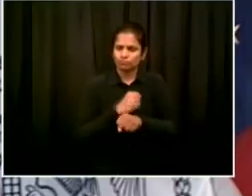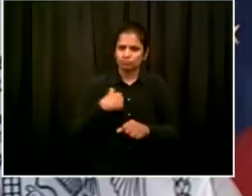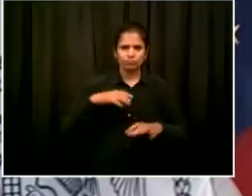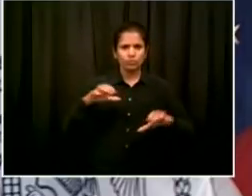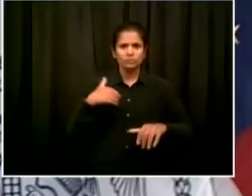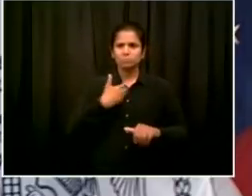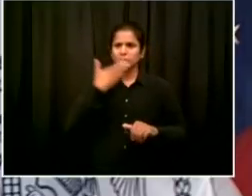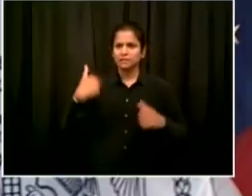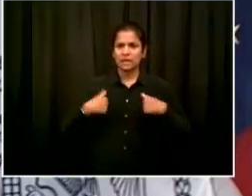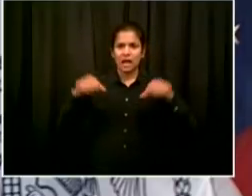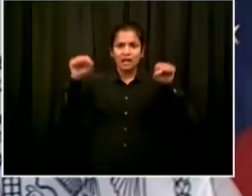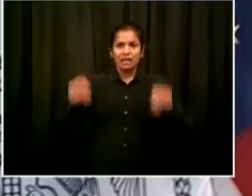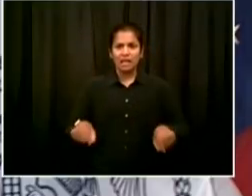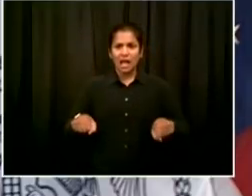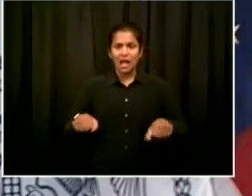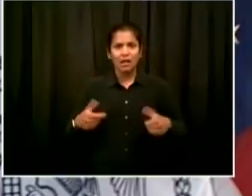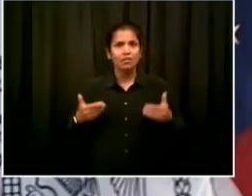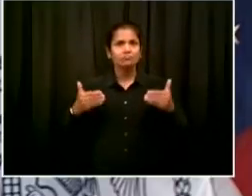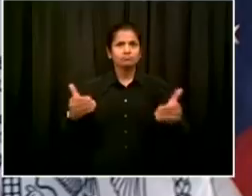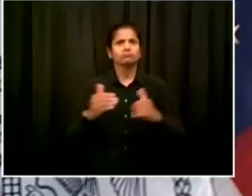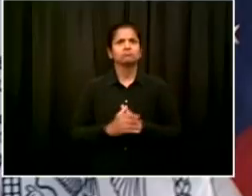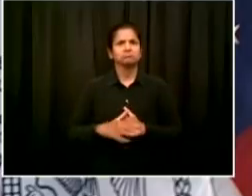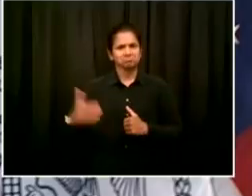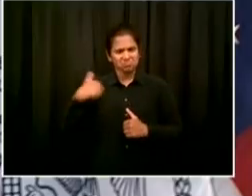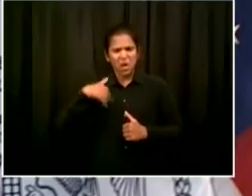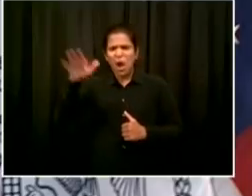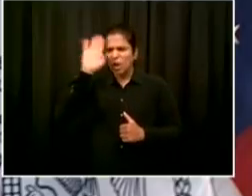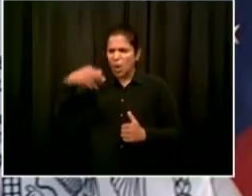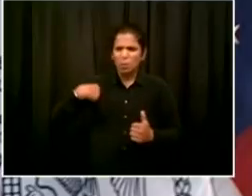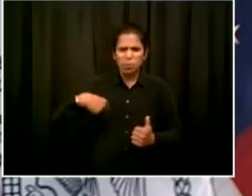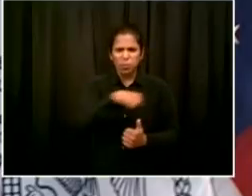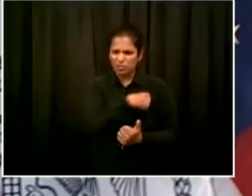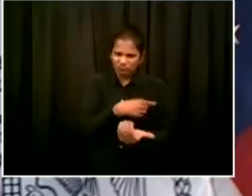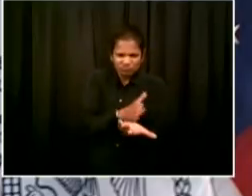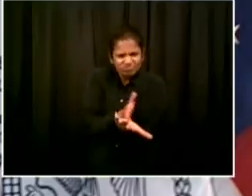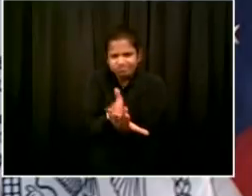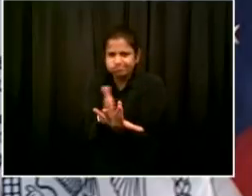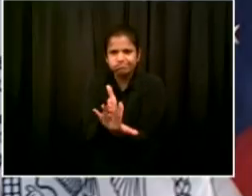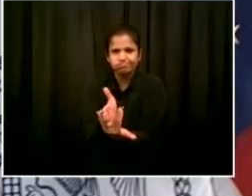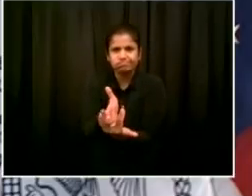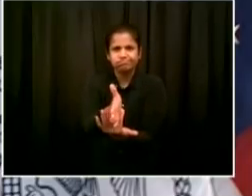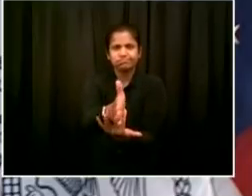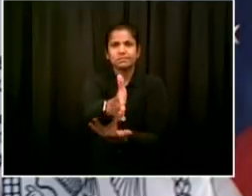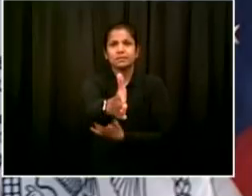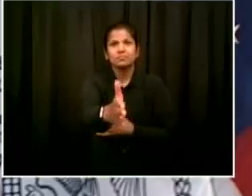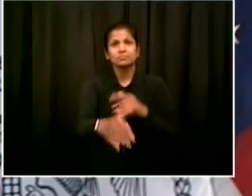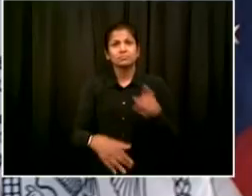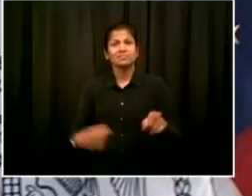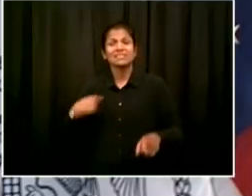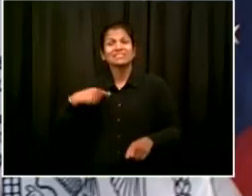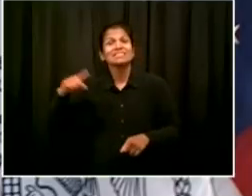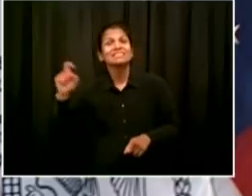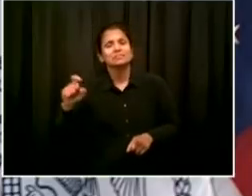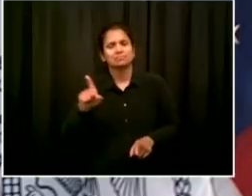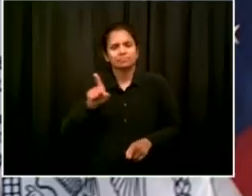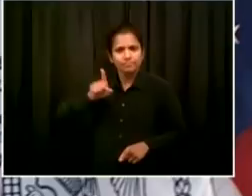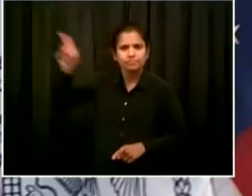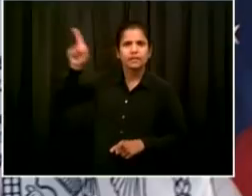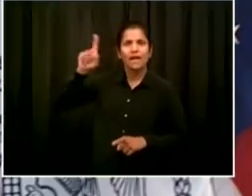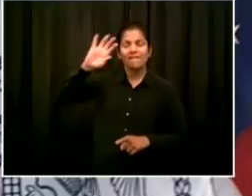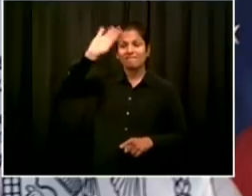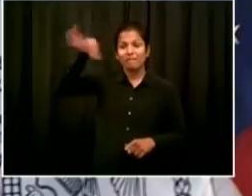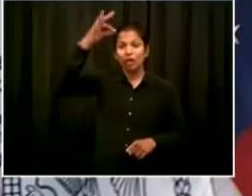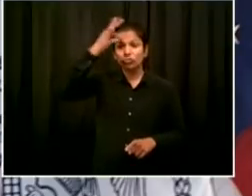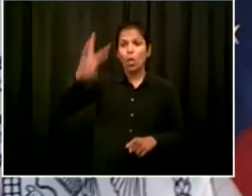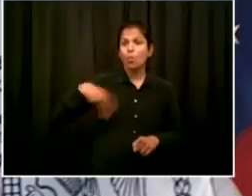going to do whatever it takes. But really, Henry, what we need is that stimulus to be acted on immediately in Washington. That could